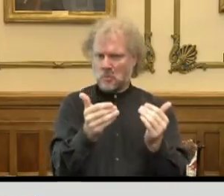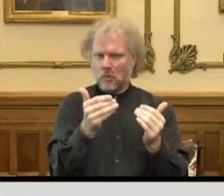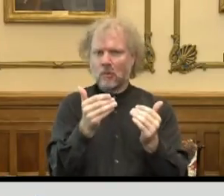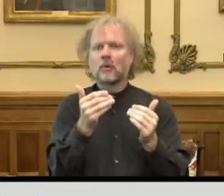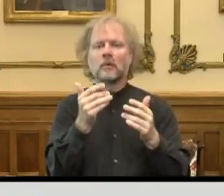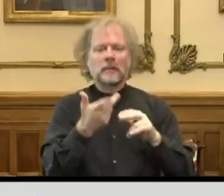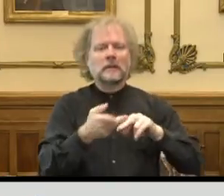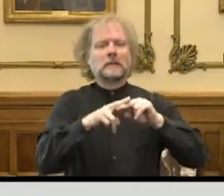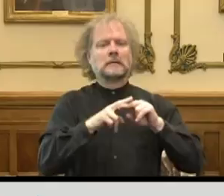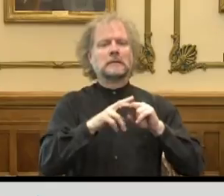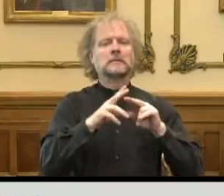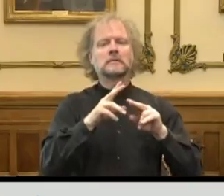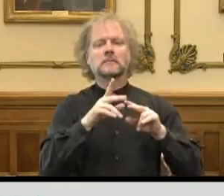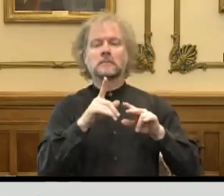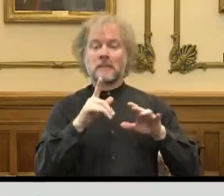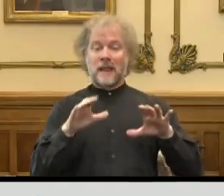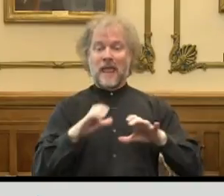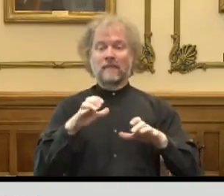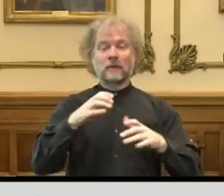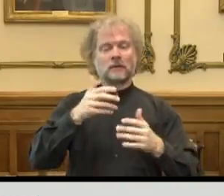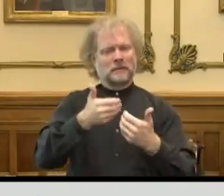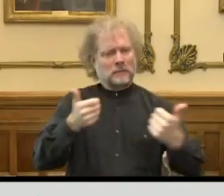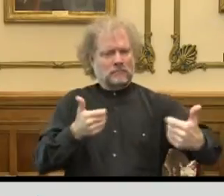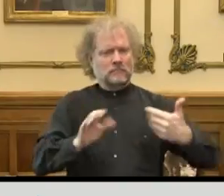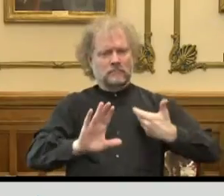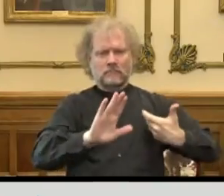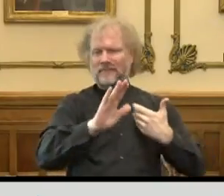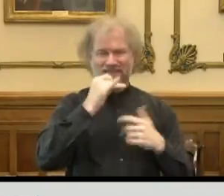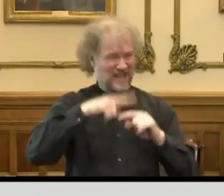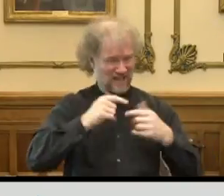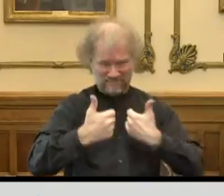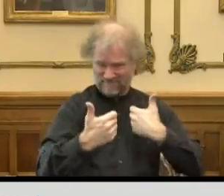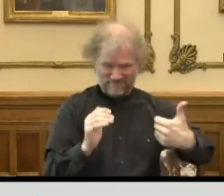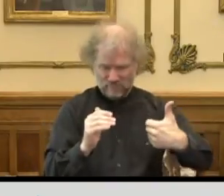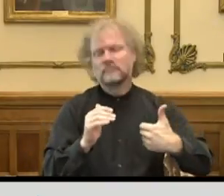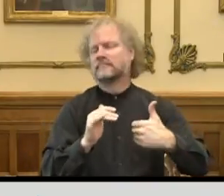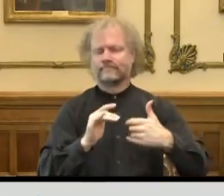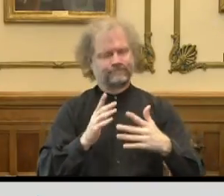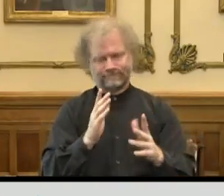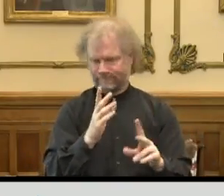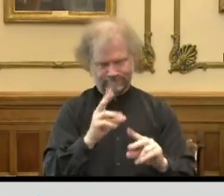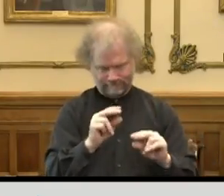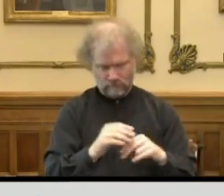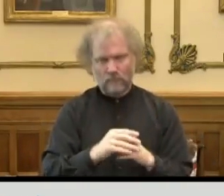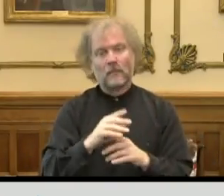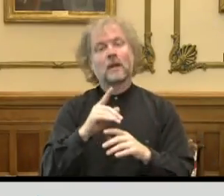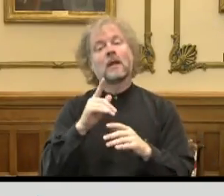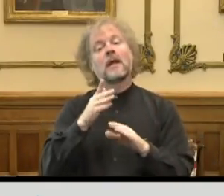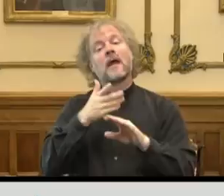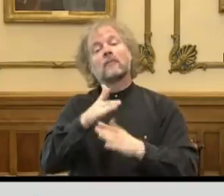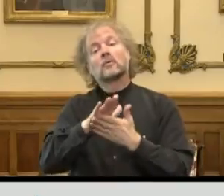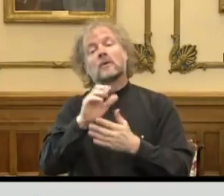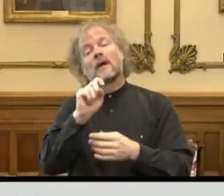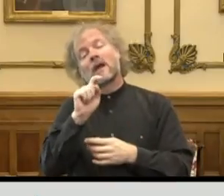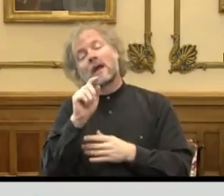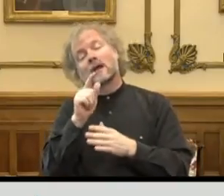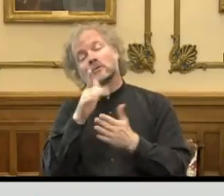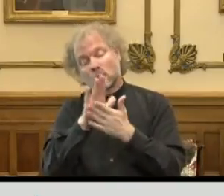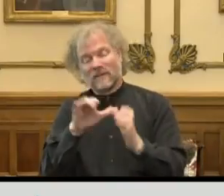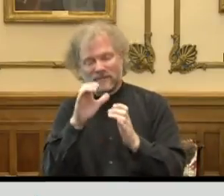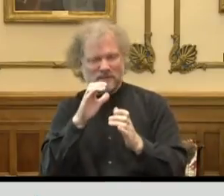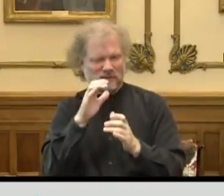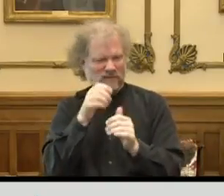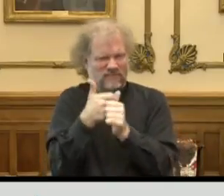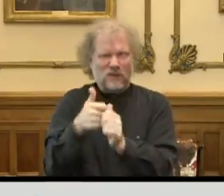person, but limit activities where social distancing is not feasible. Extracurricular activities should follow state and local guidelines,